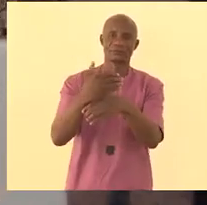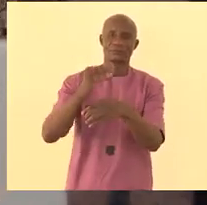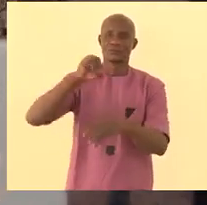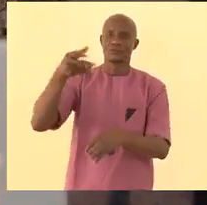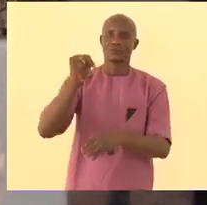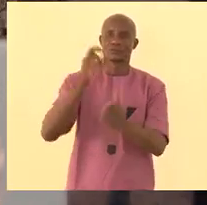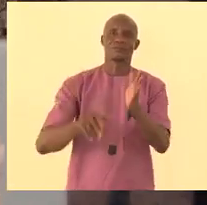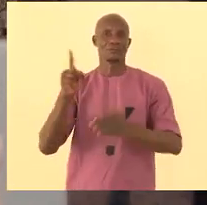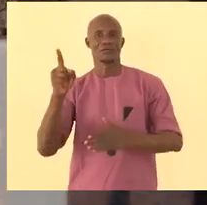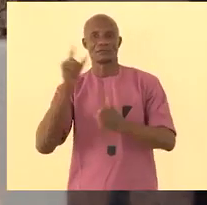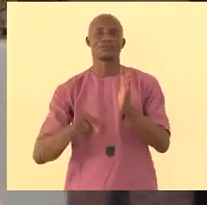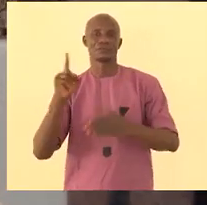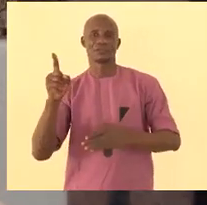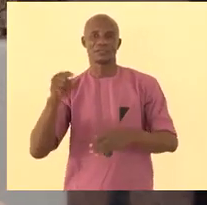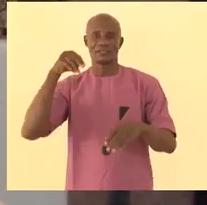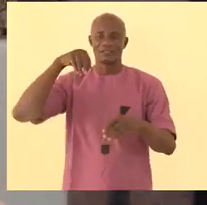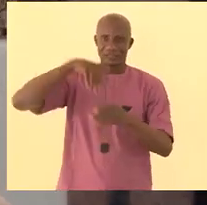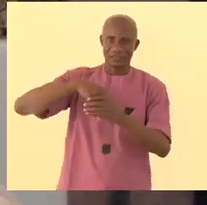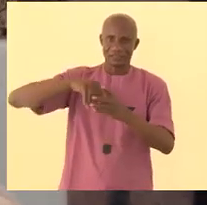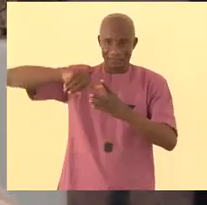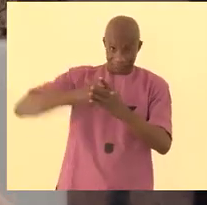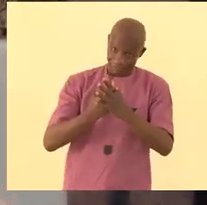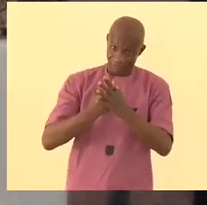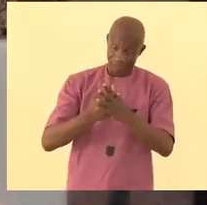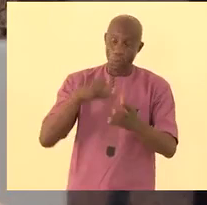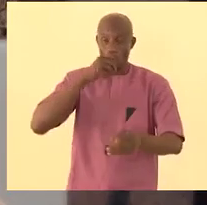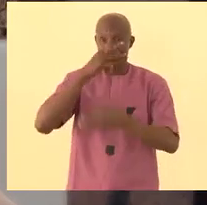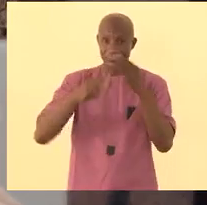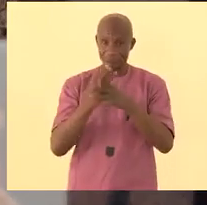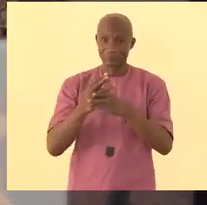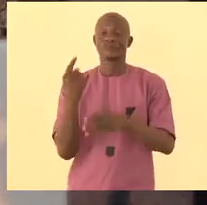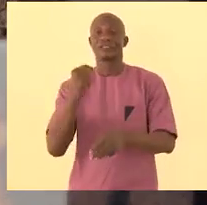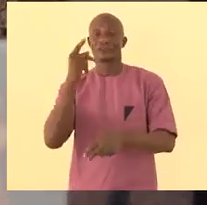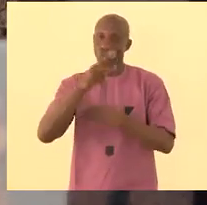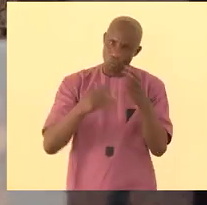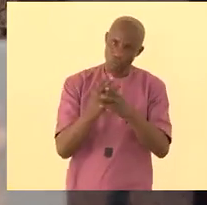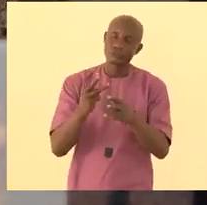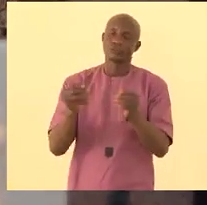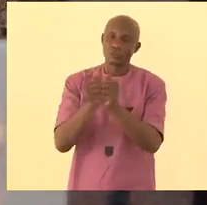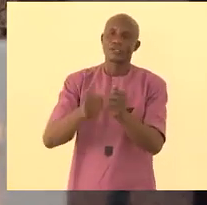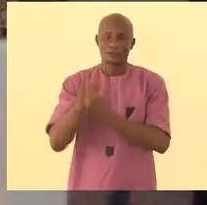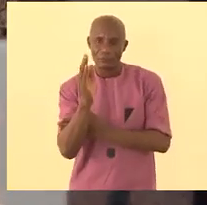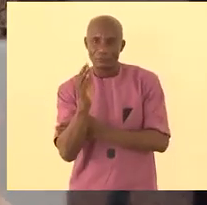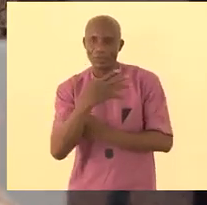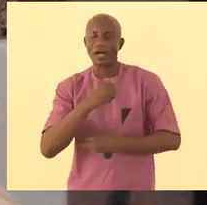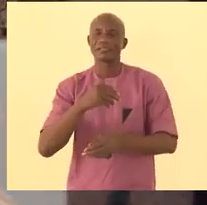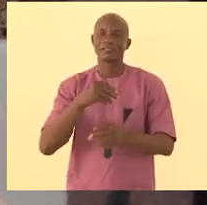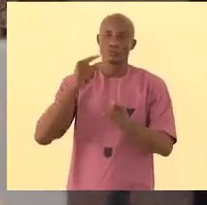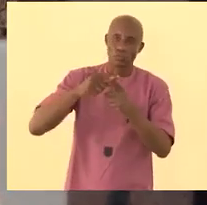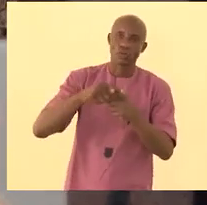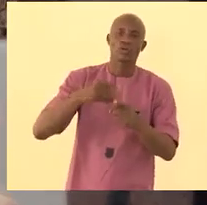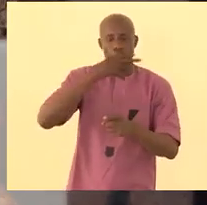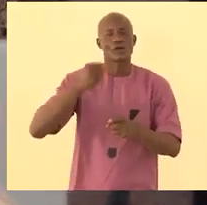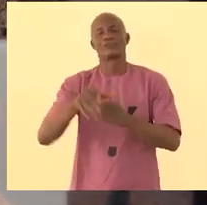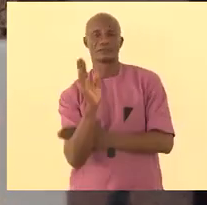in John chapter 1, verse 1. In the beginning was the Word was with God, and the